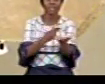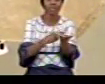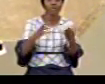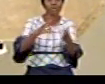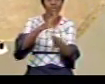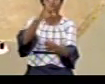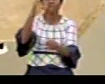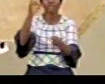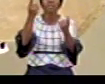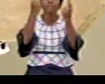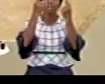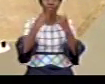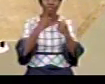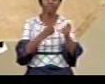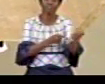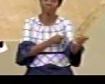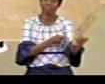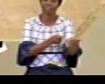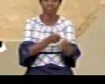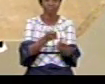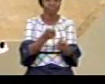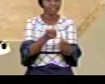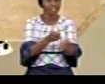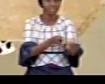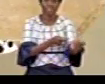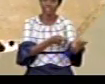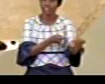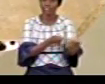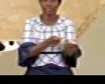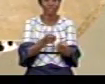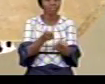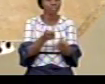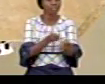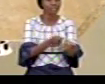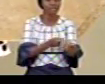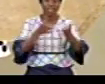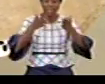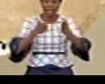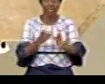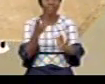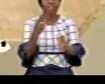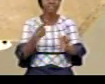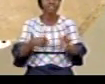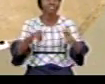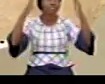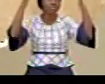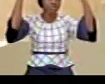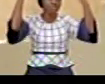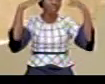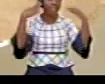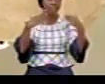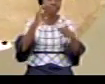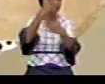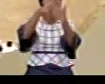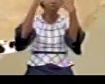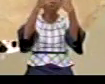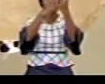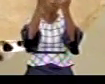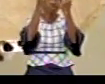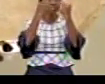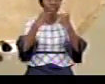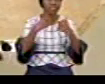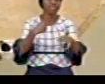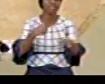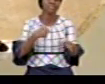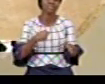Precious Holy Spirit, come and take control. Let the dew of heaven fall on